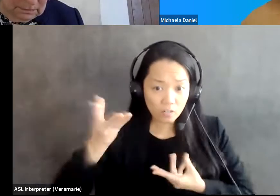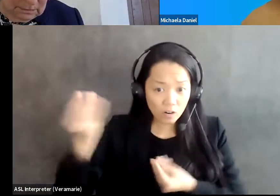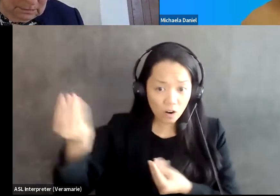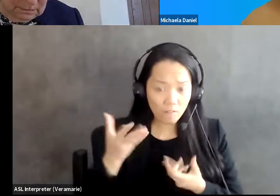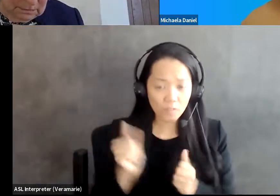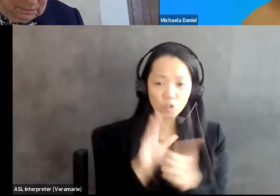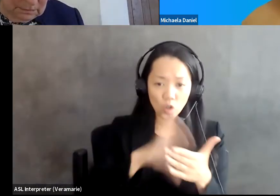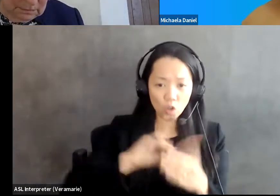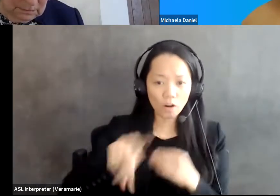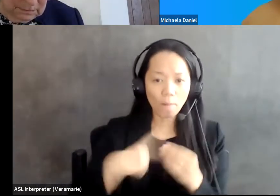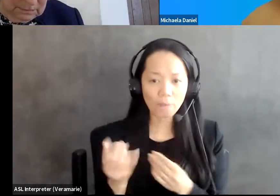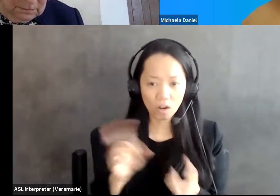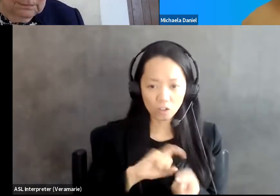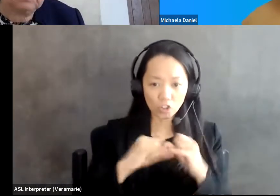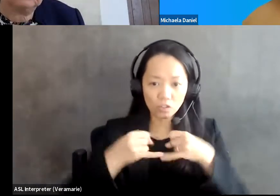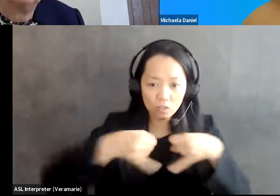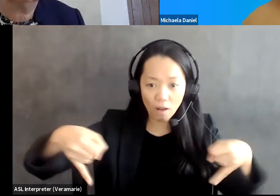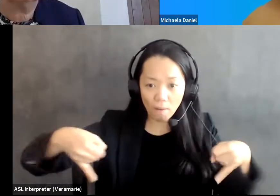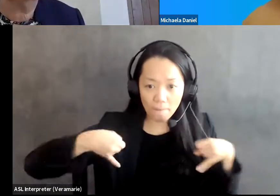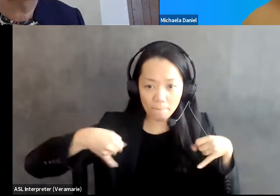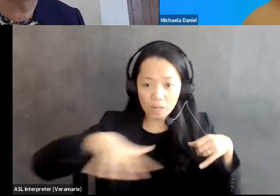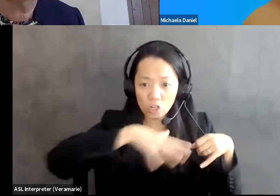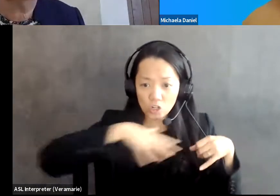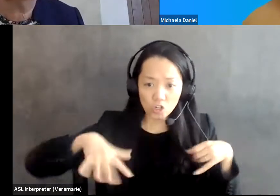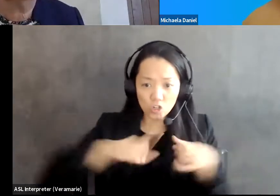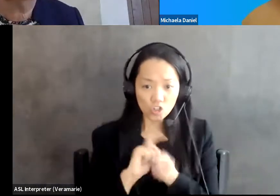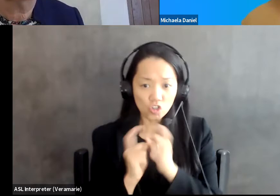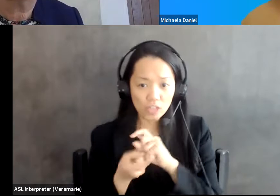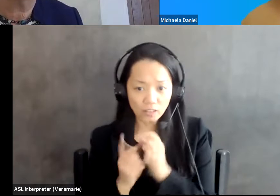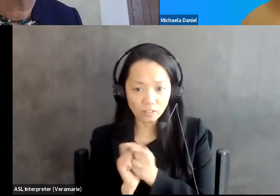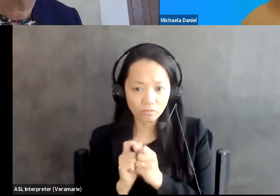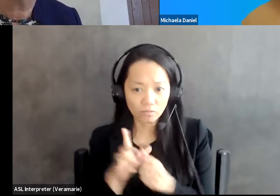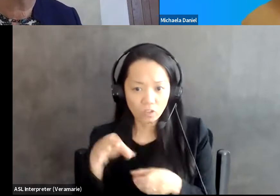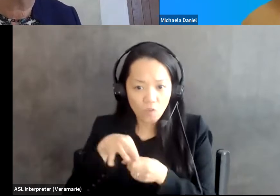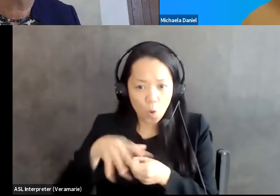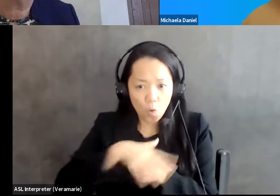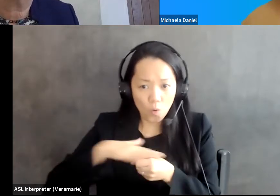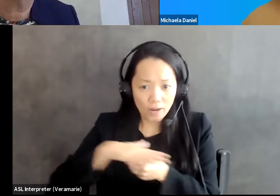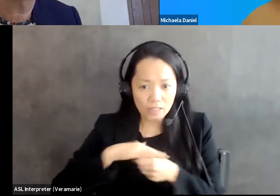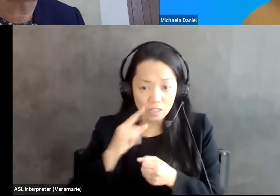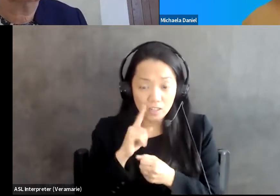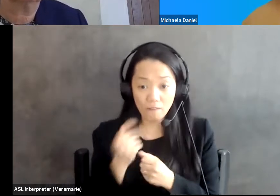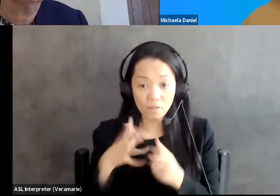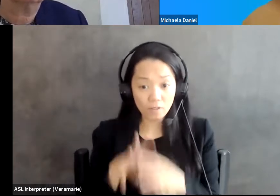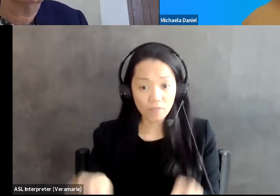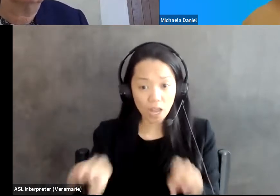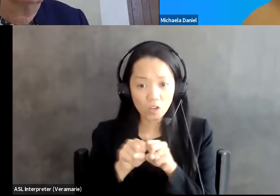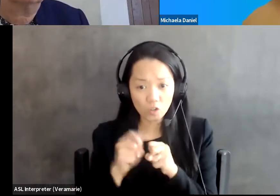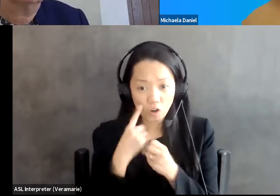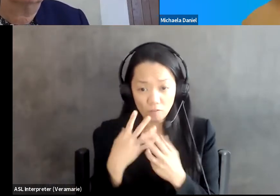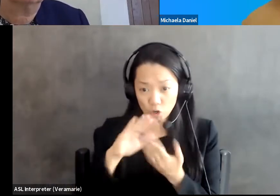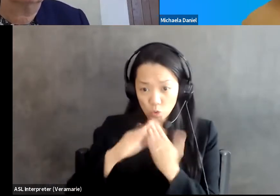to learn about redistricting, gerrymandering, and communities of interest, give valuable testimony about their community of